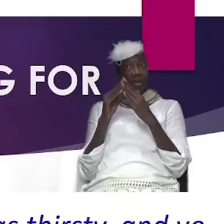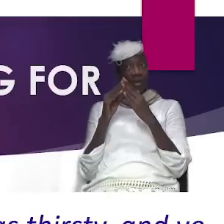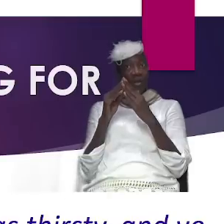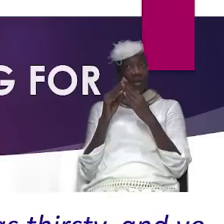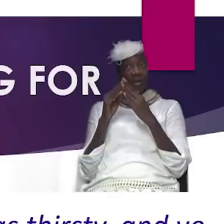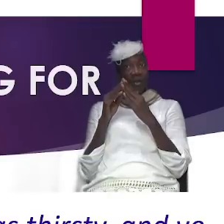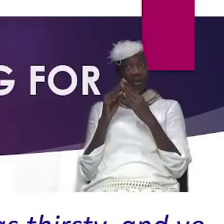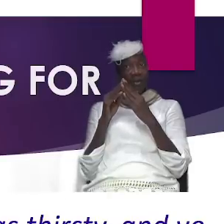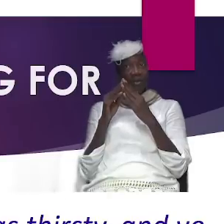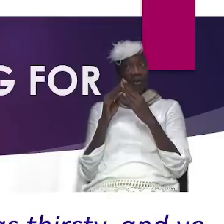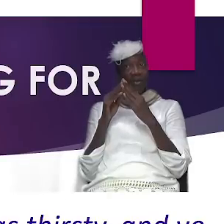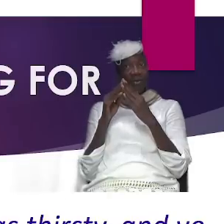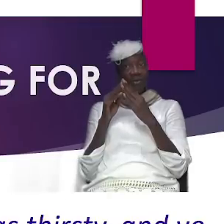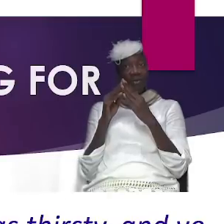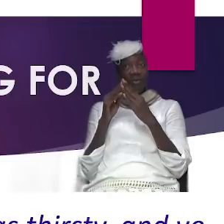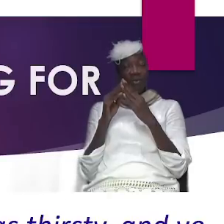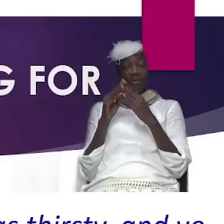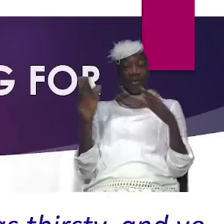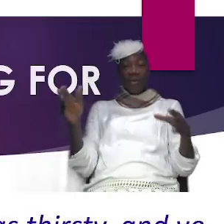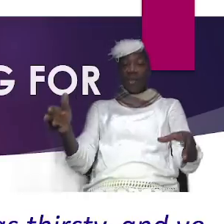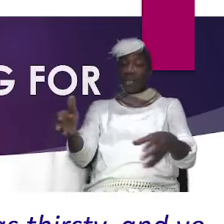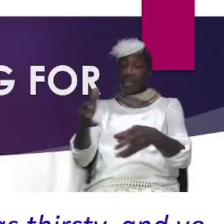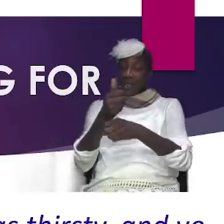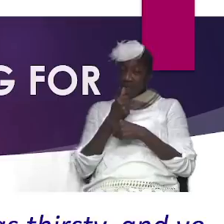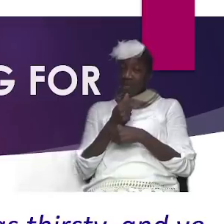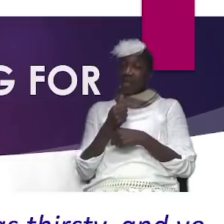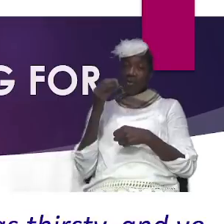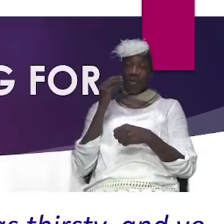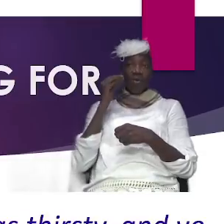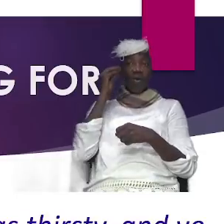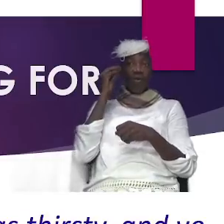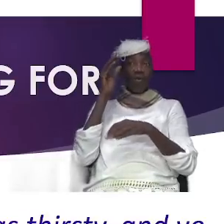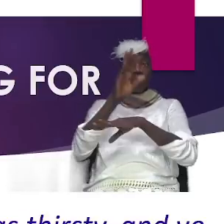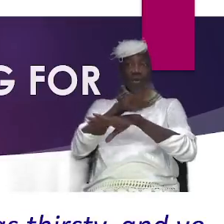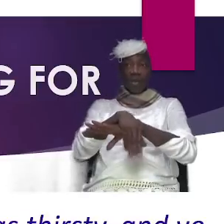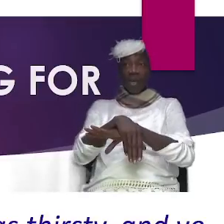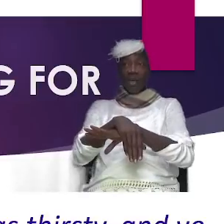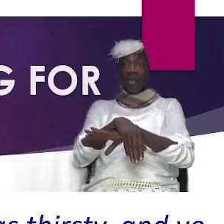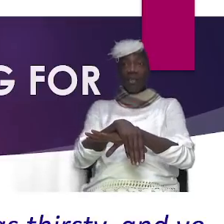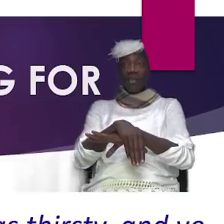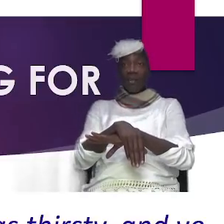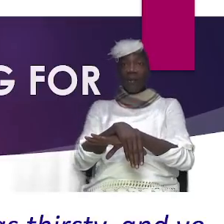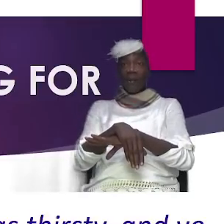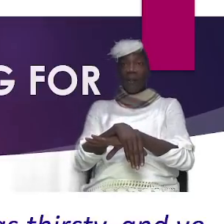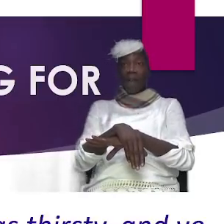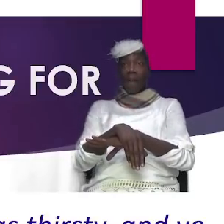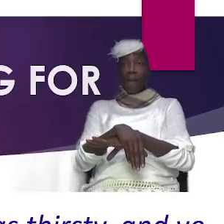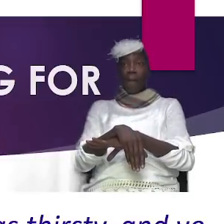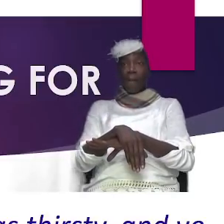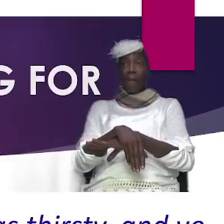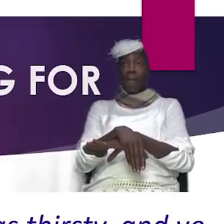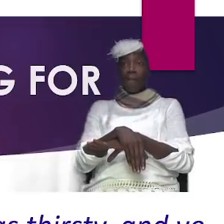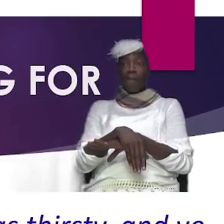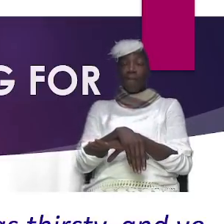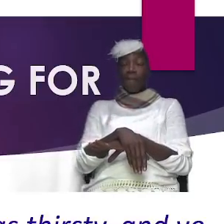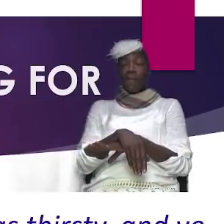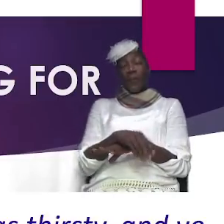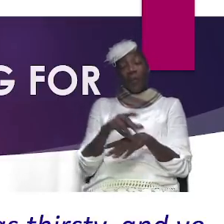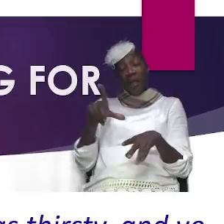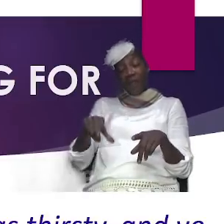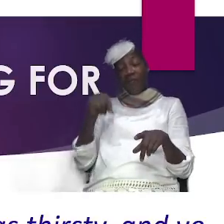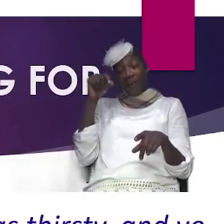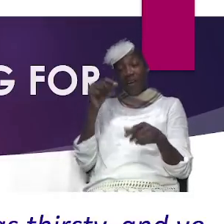brethren beloved, we can take him to our home tonight. Or we can find a lovely place for him to